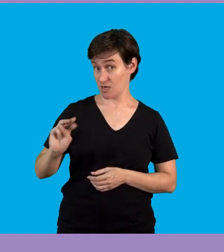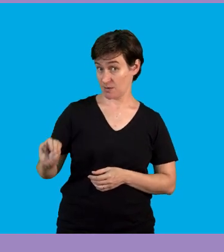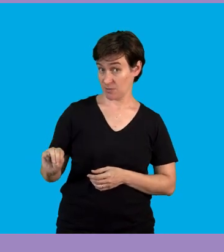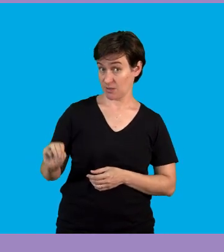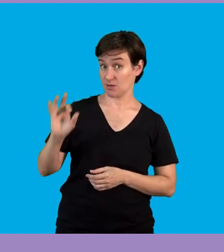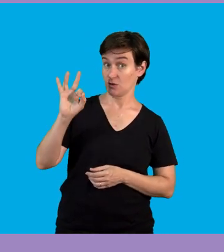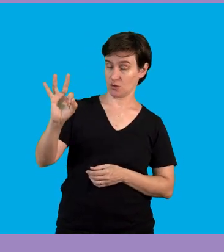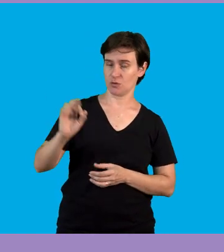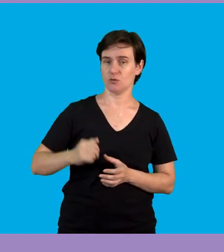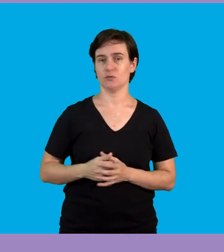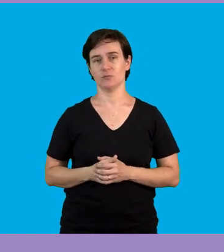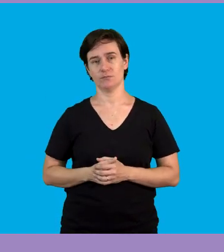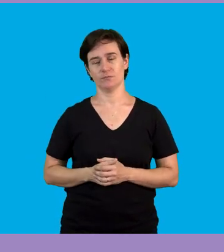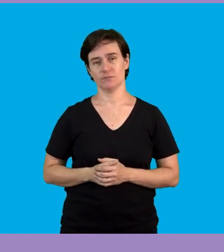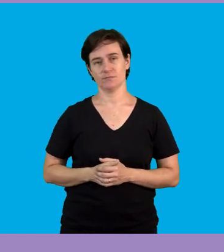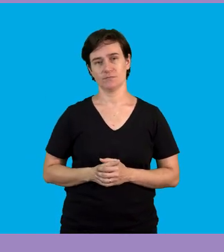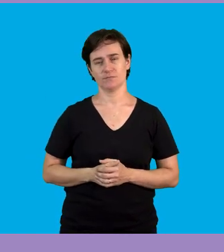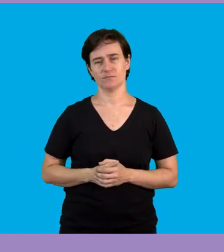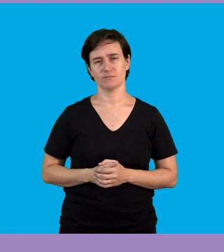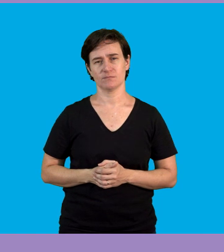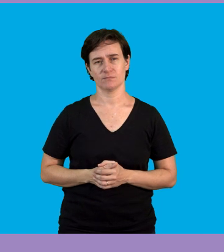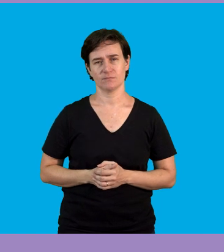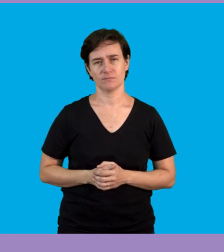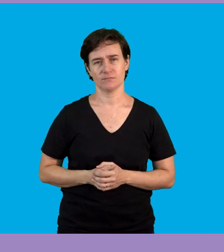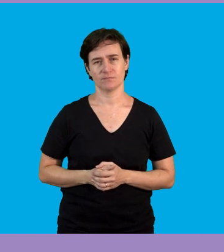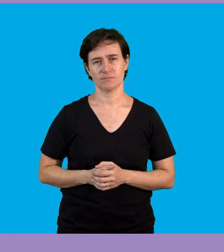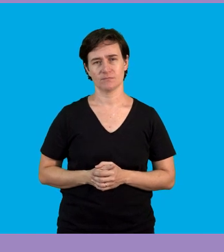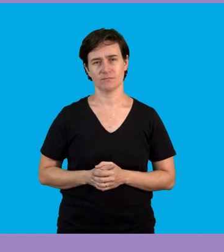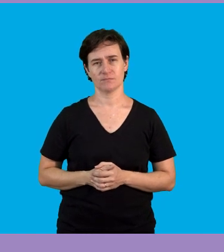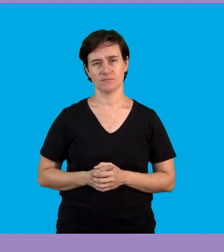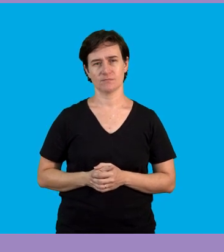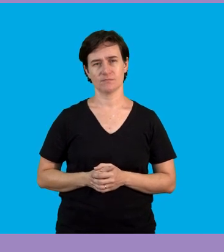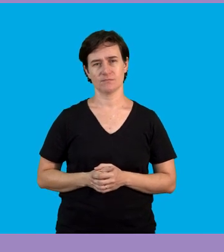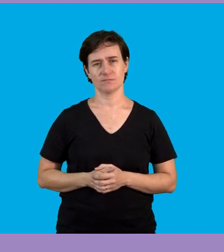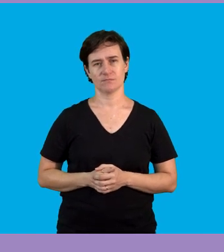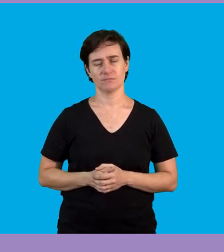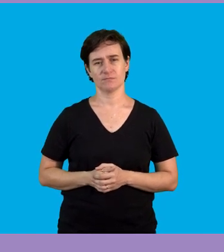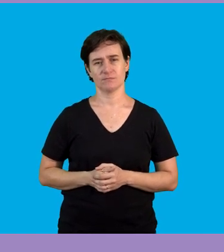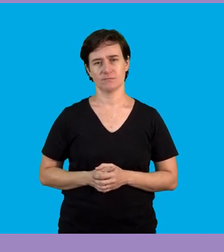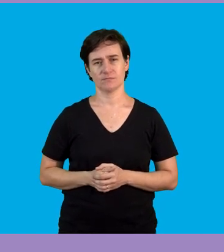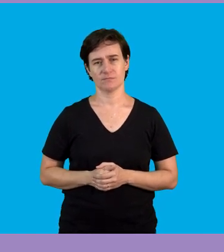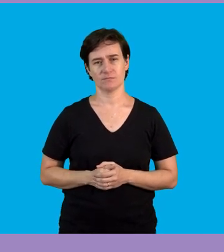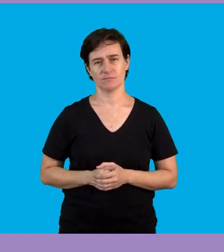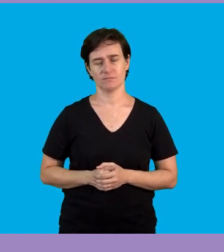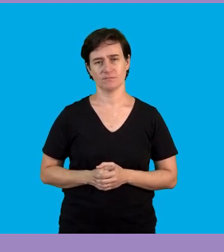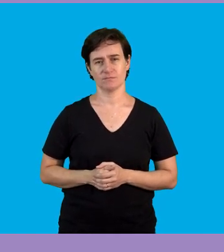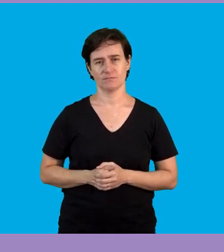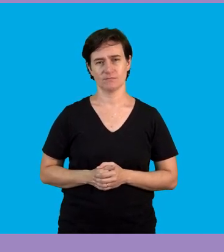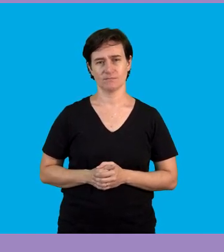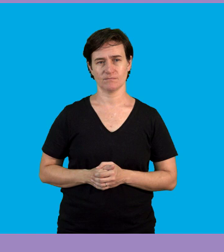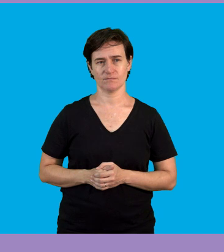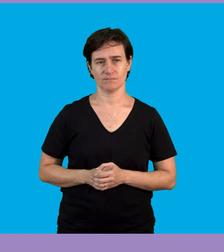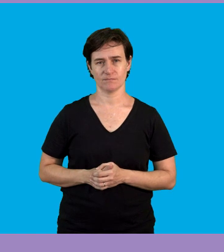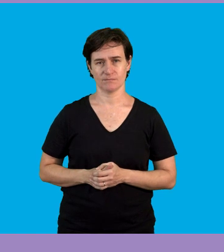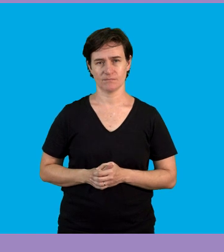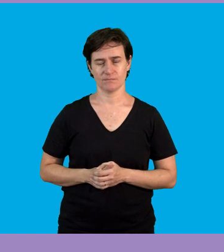125 centimeters cubed. And that is now the volume of that cube.